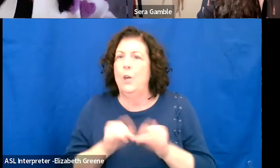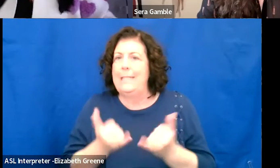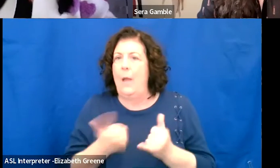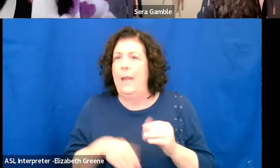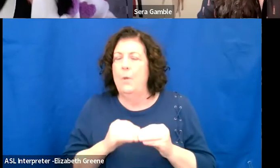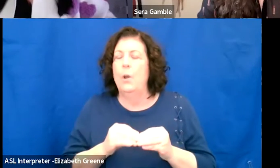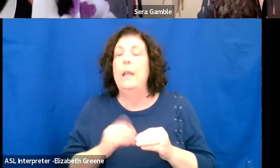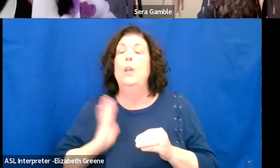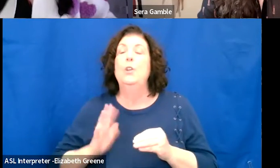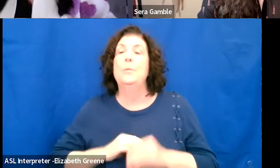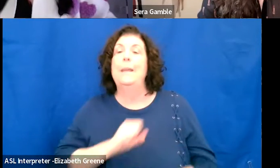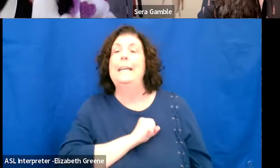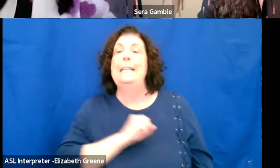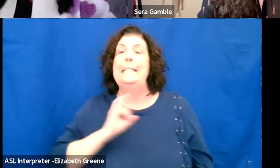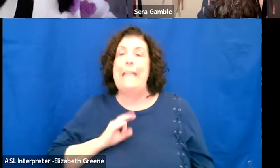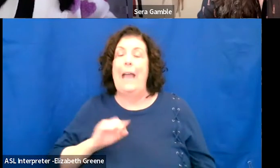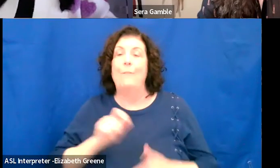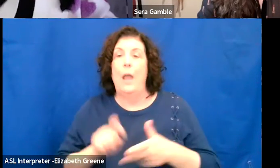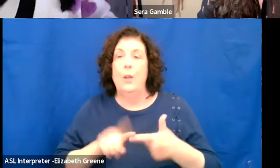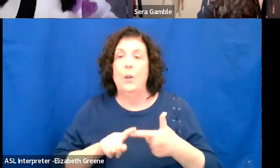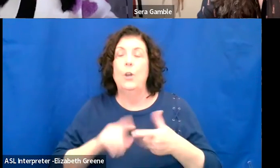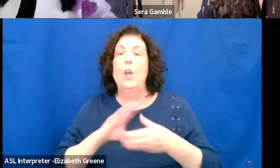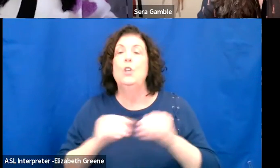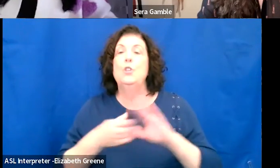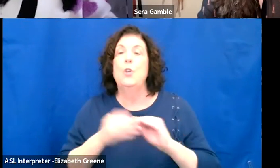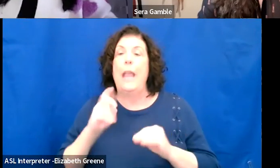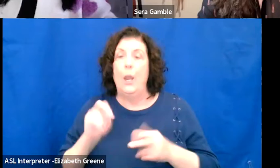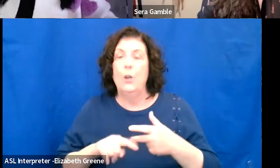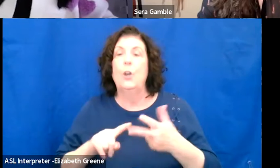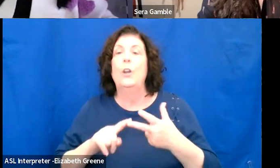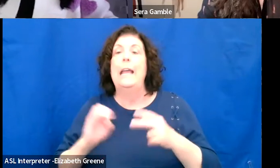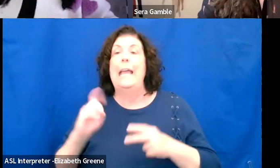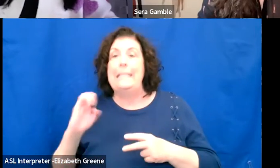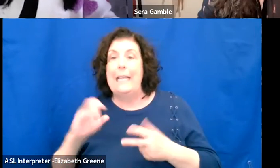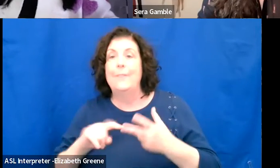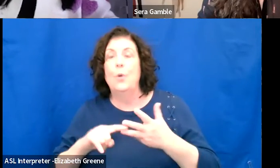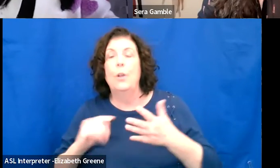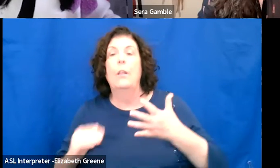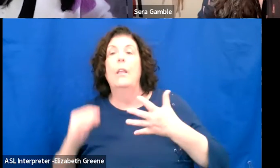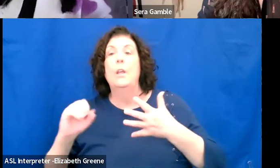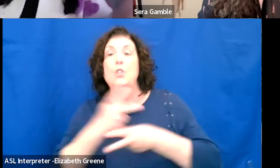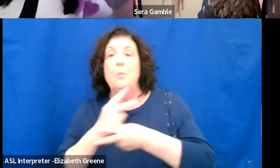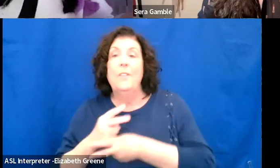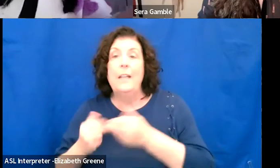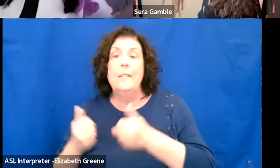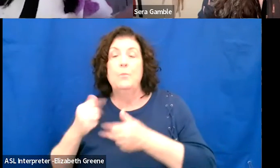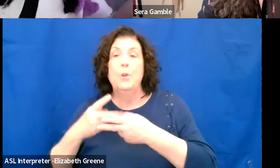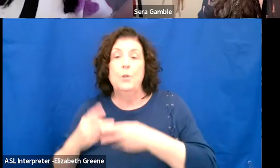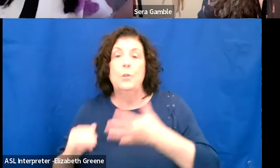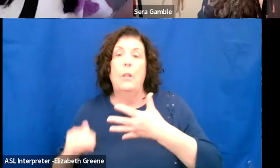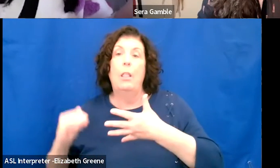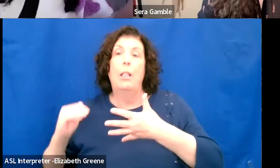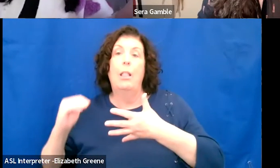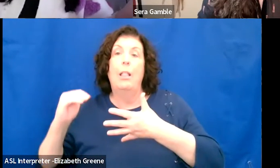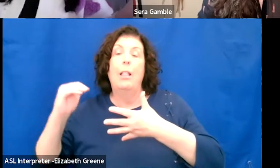writer, story editor, executive story editor, co-producer, producer, supervising producer, consulting producer, which would mean the person that's like 2 to 3 days a